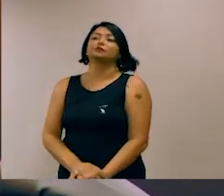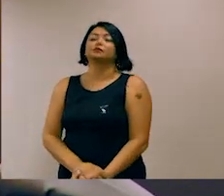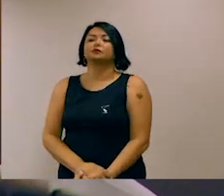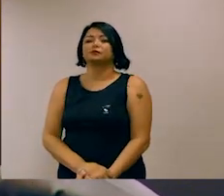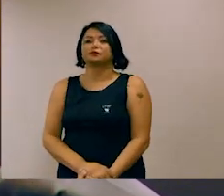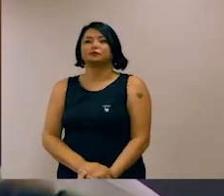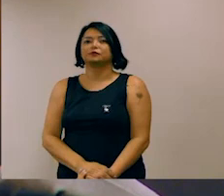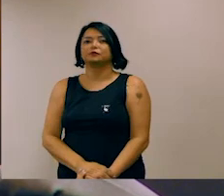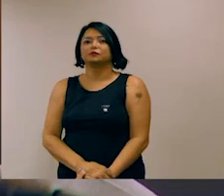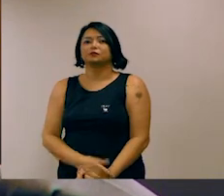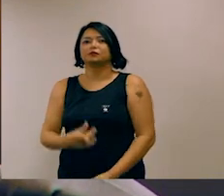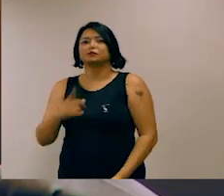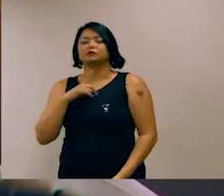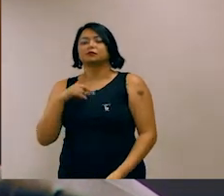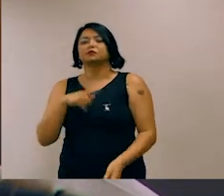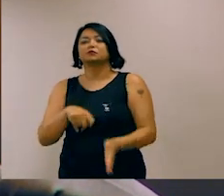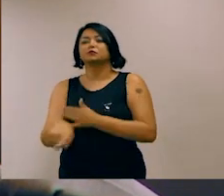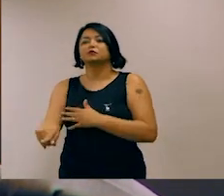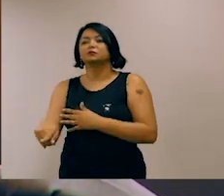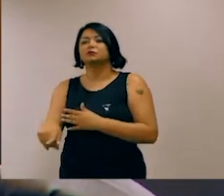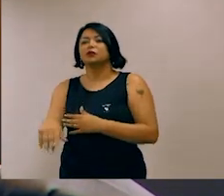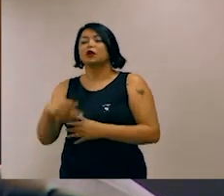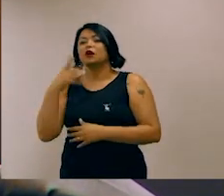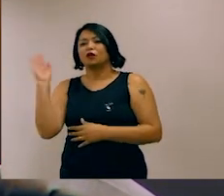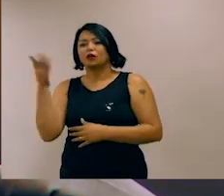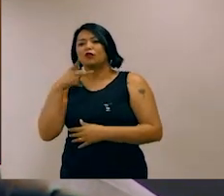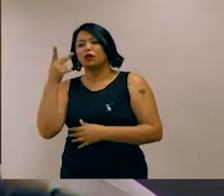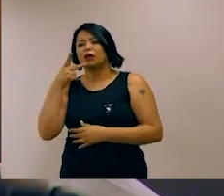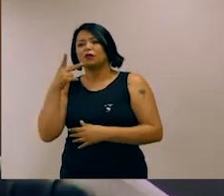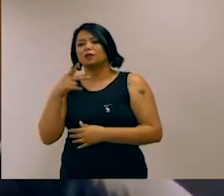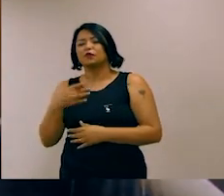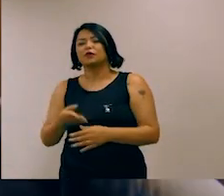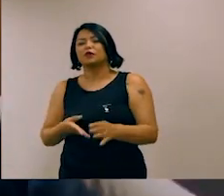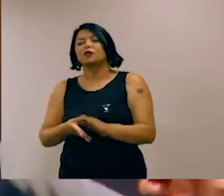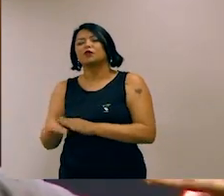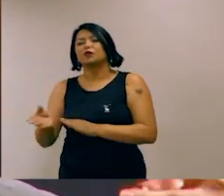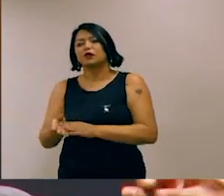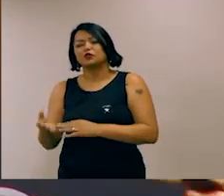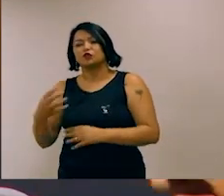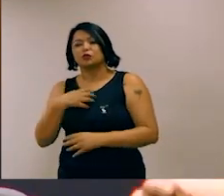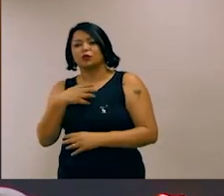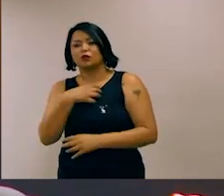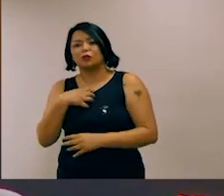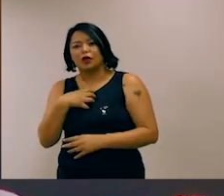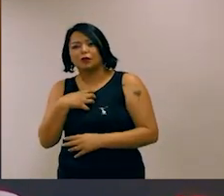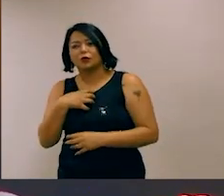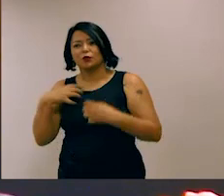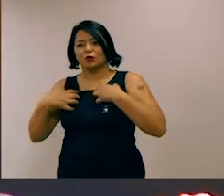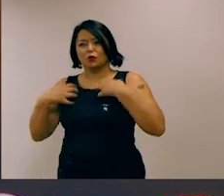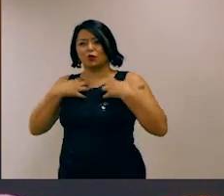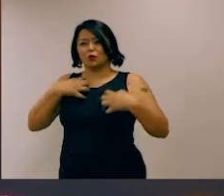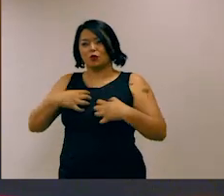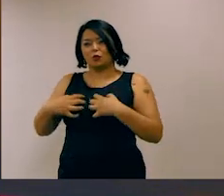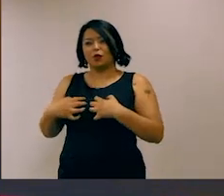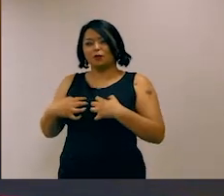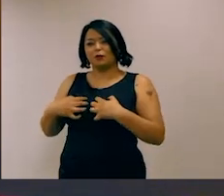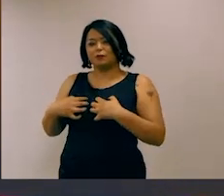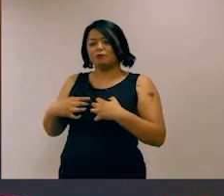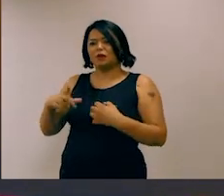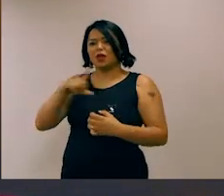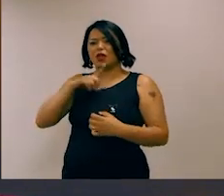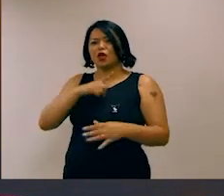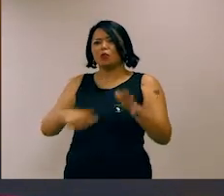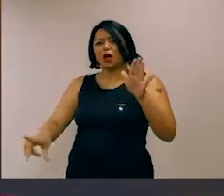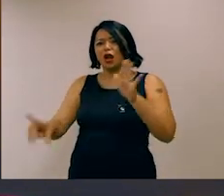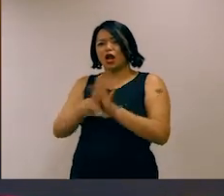think we've picked this question. Is there any data protection law in Israel? If so, how is the consent for